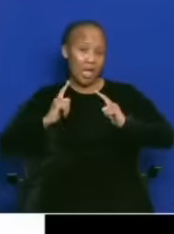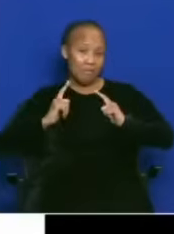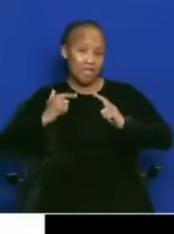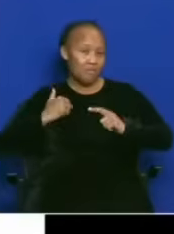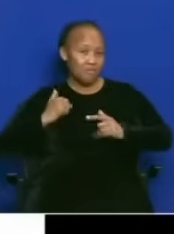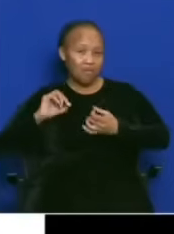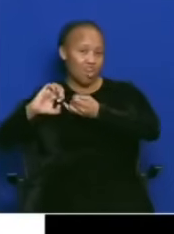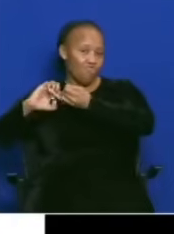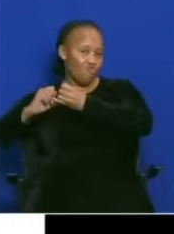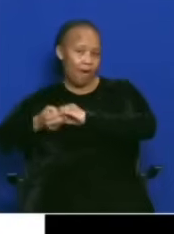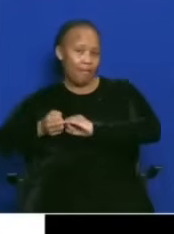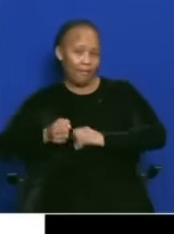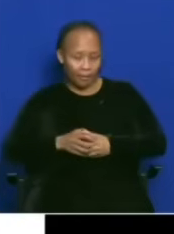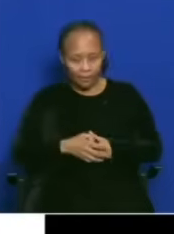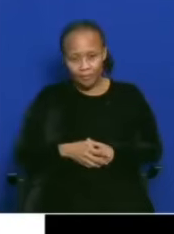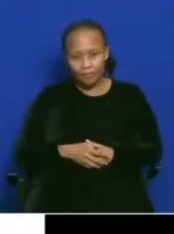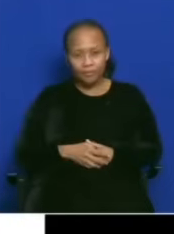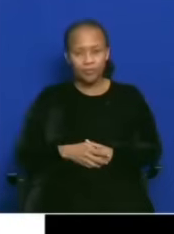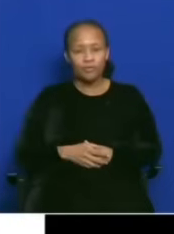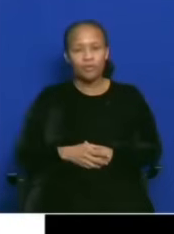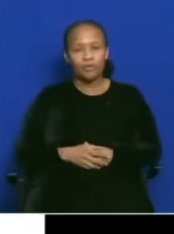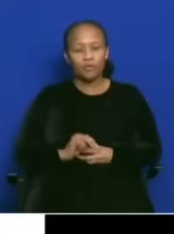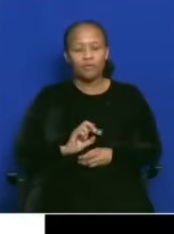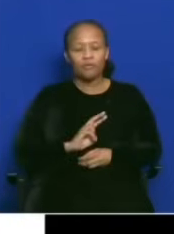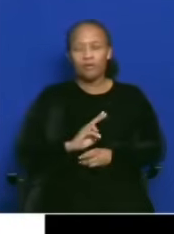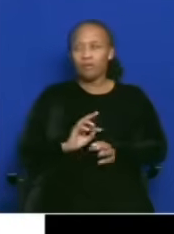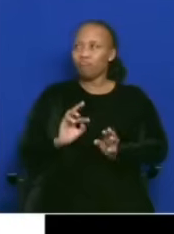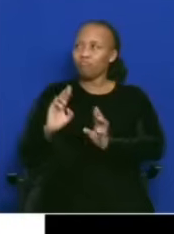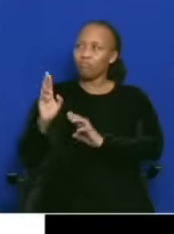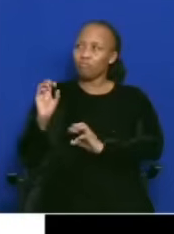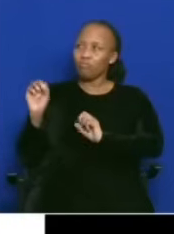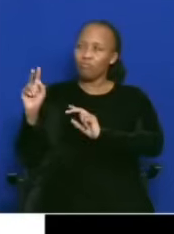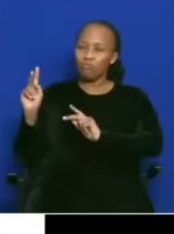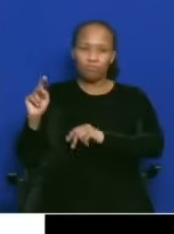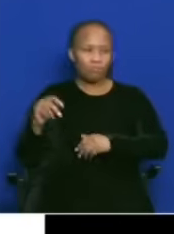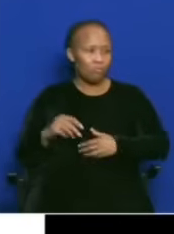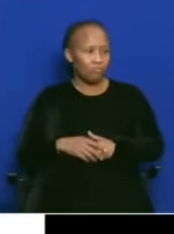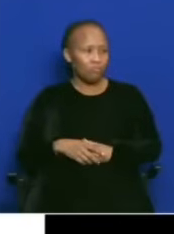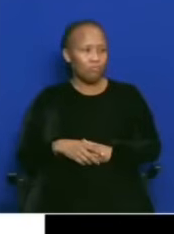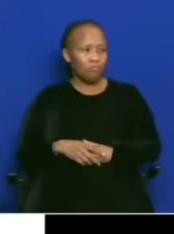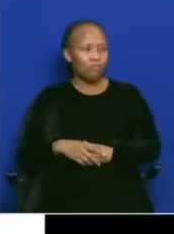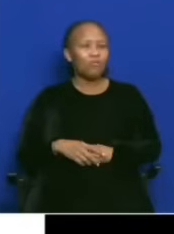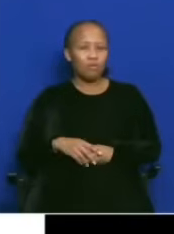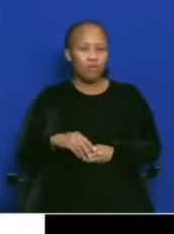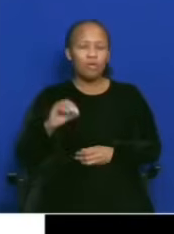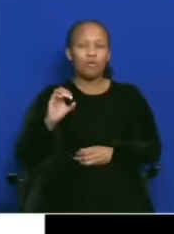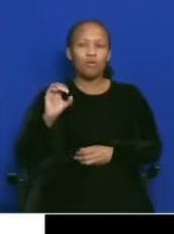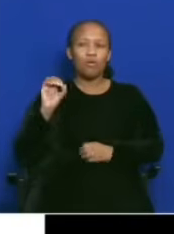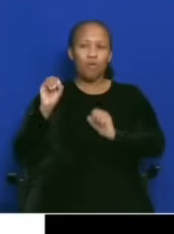And Ismail Valley says, okay, NP brew, meaning okay, no problem brew.